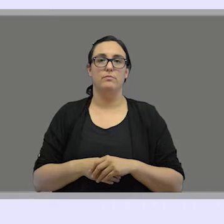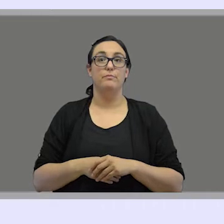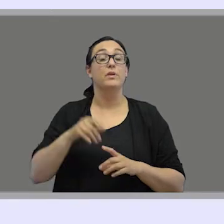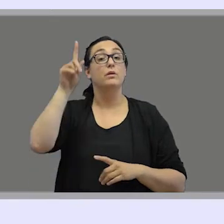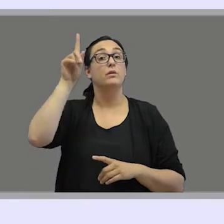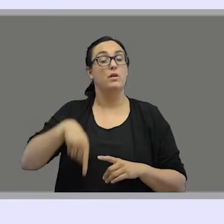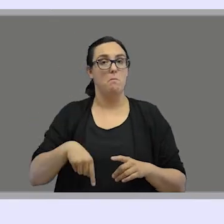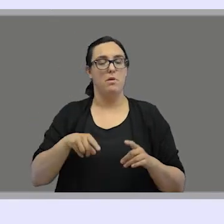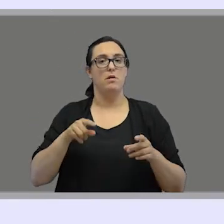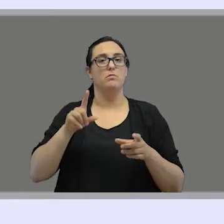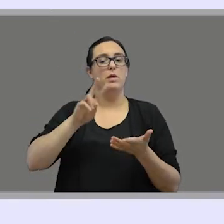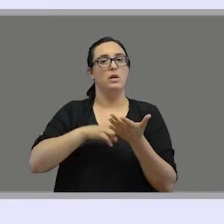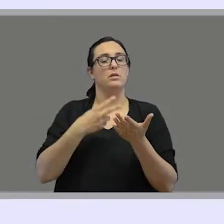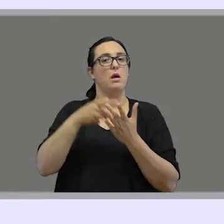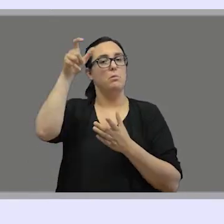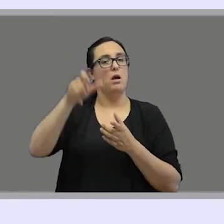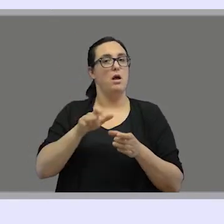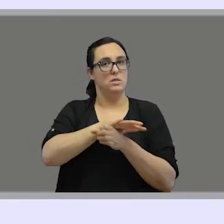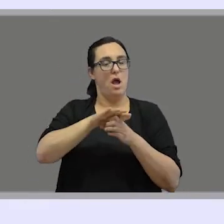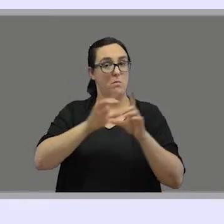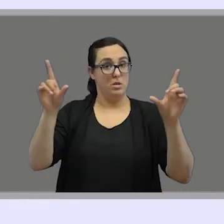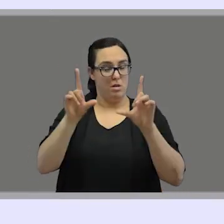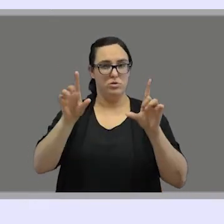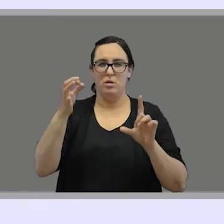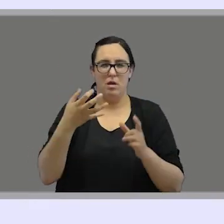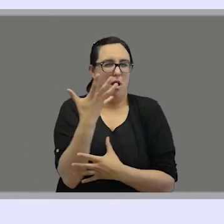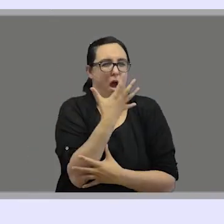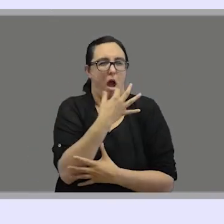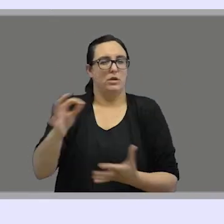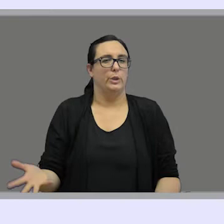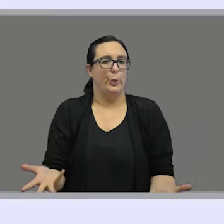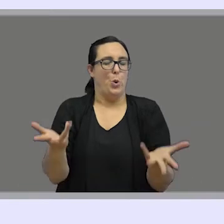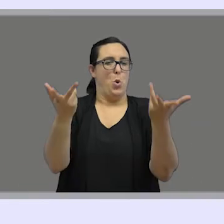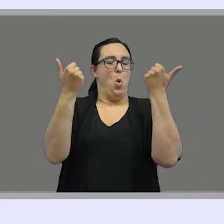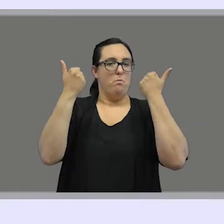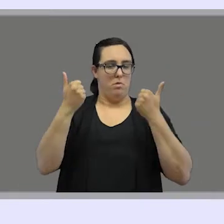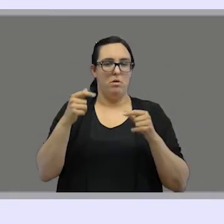Also, media interpreters need to be highly skilled interpreters.